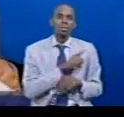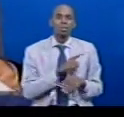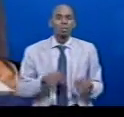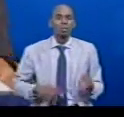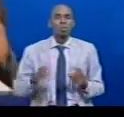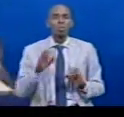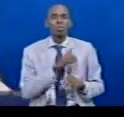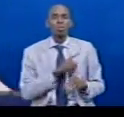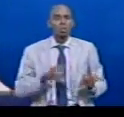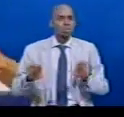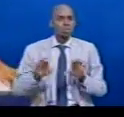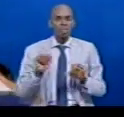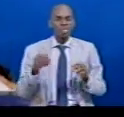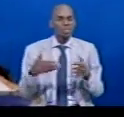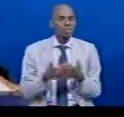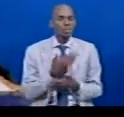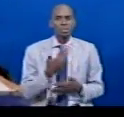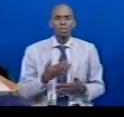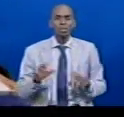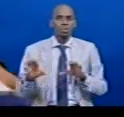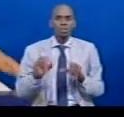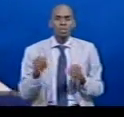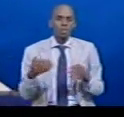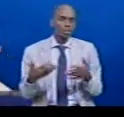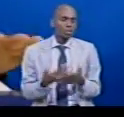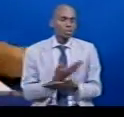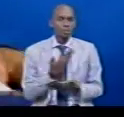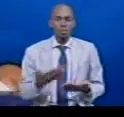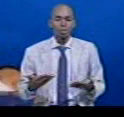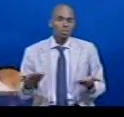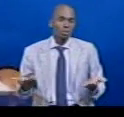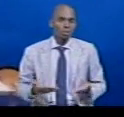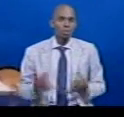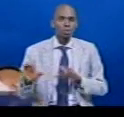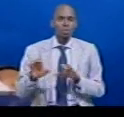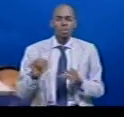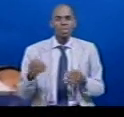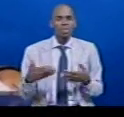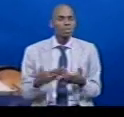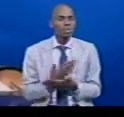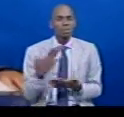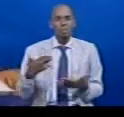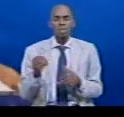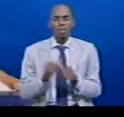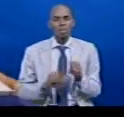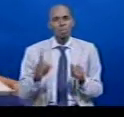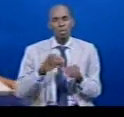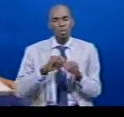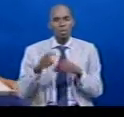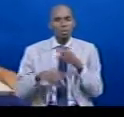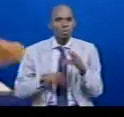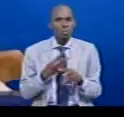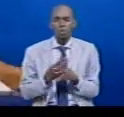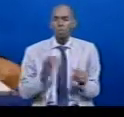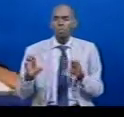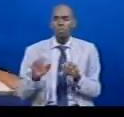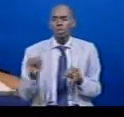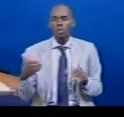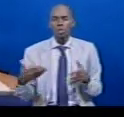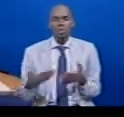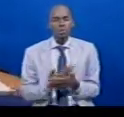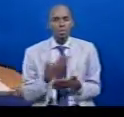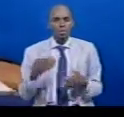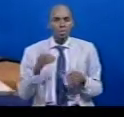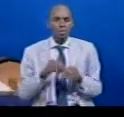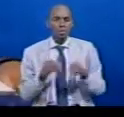thing. Do a new thing in the Alpha location. Do a new thing all over the world. Do a new thing in Asia. Do a new thing